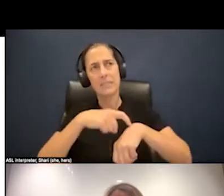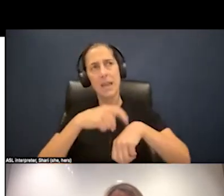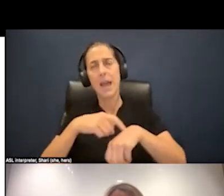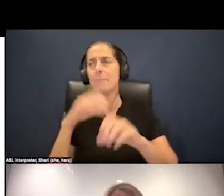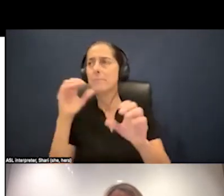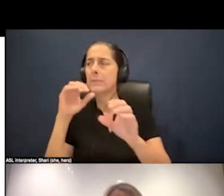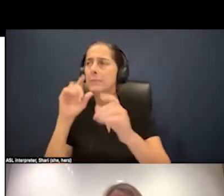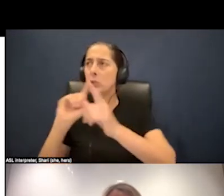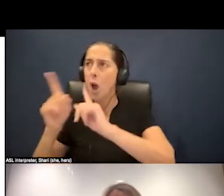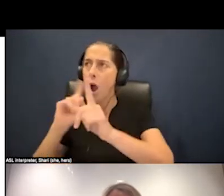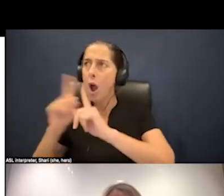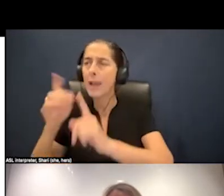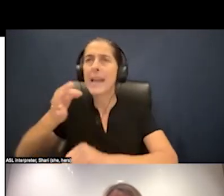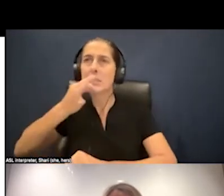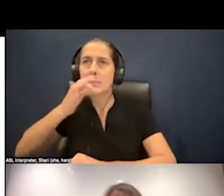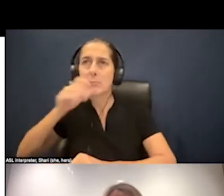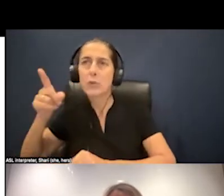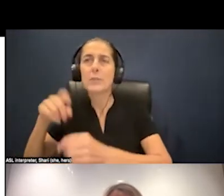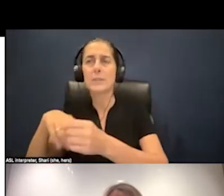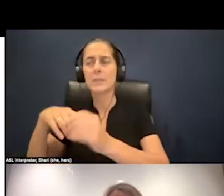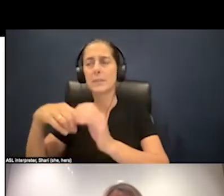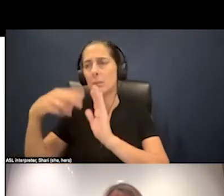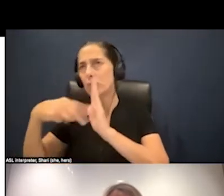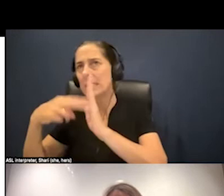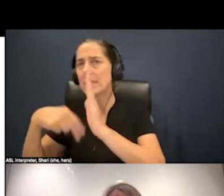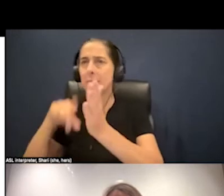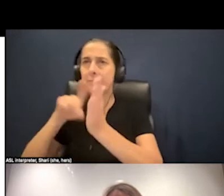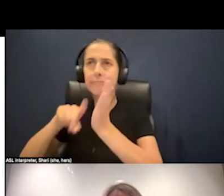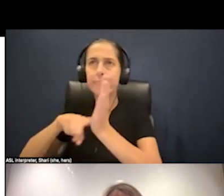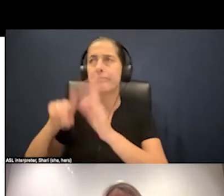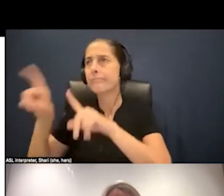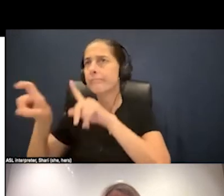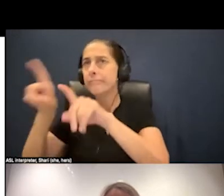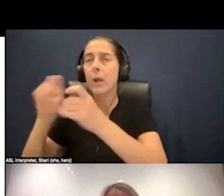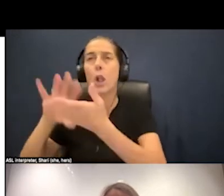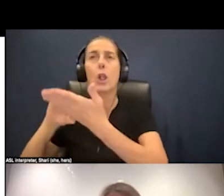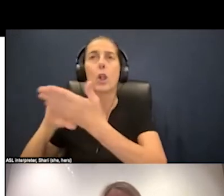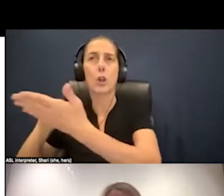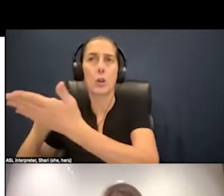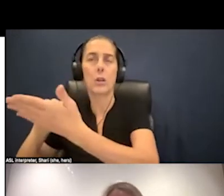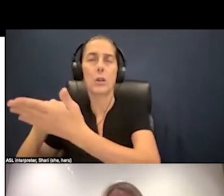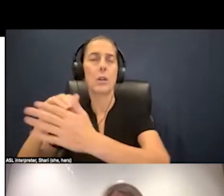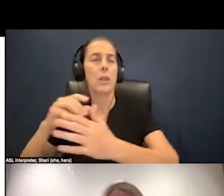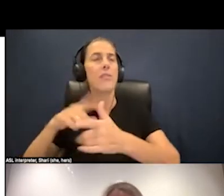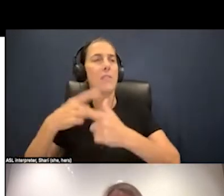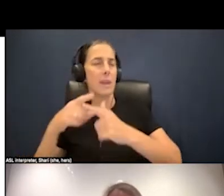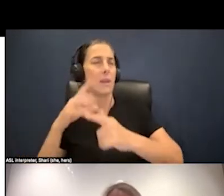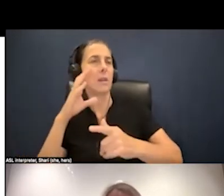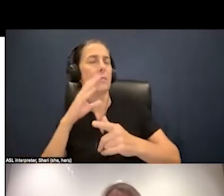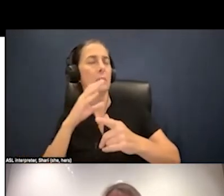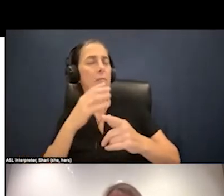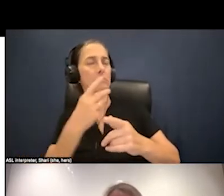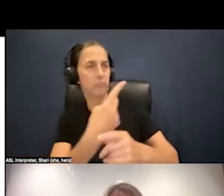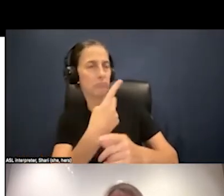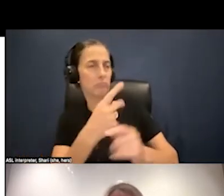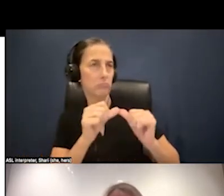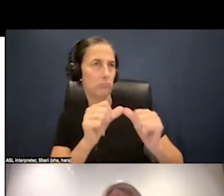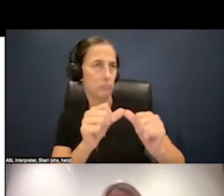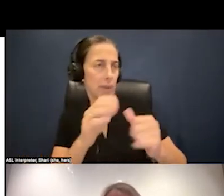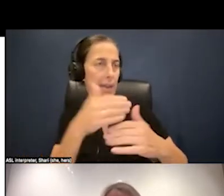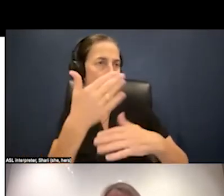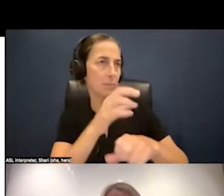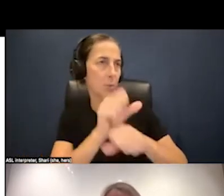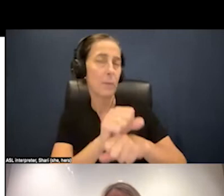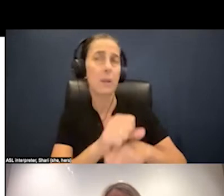that. But you shouldn't be in a position where you have to teach your clinician about gender affirming care,